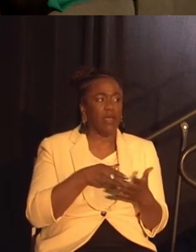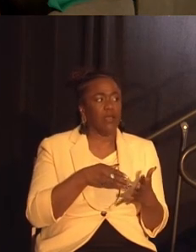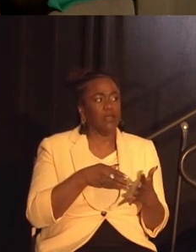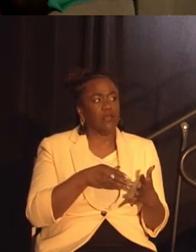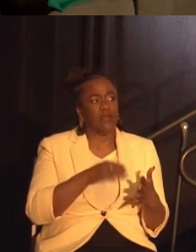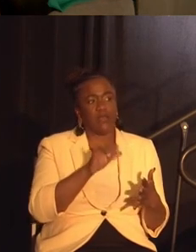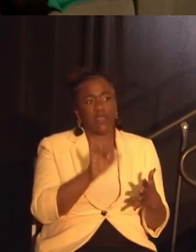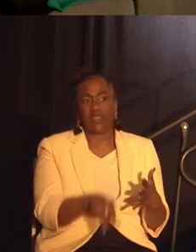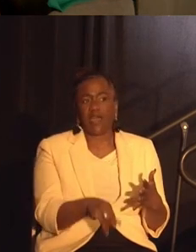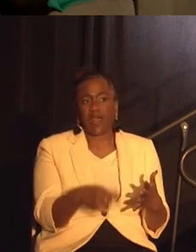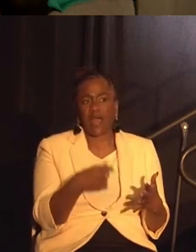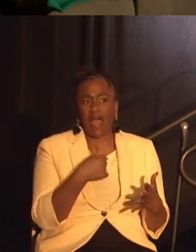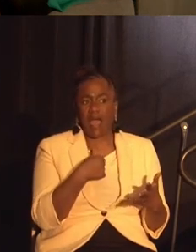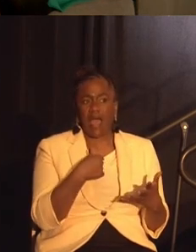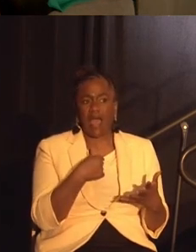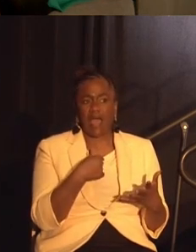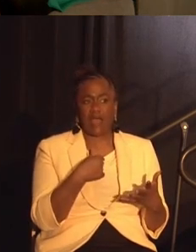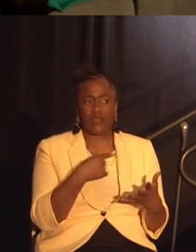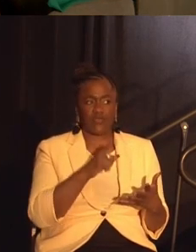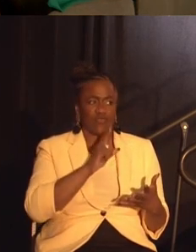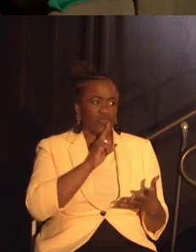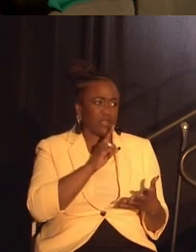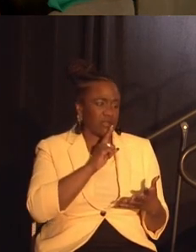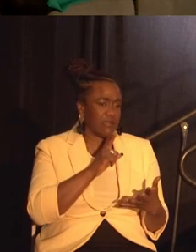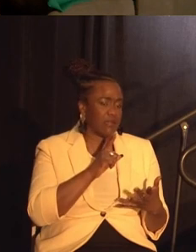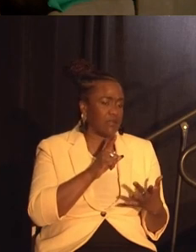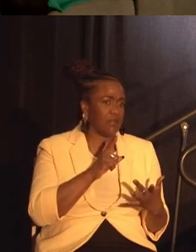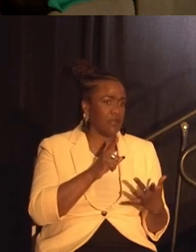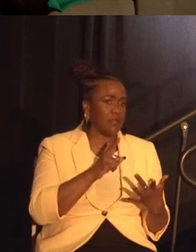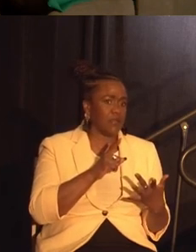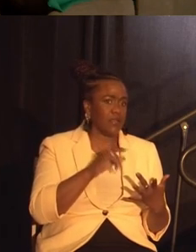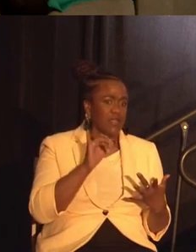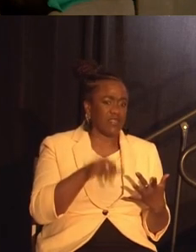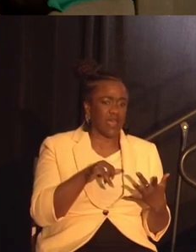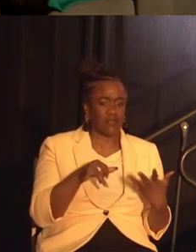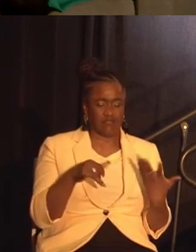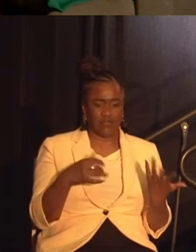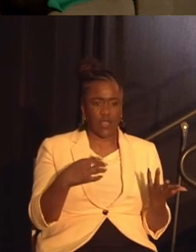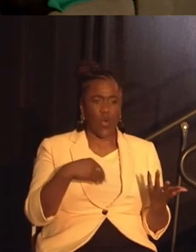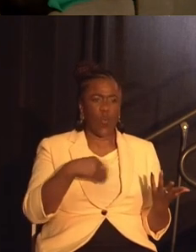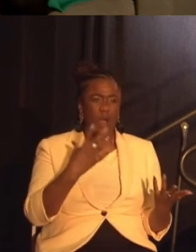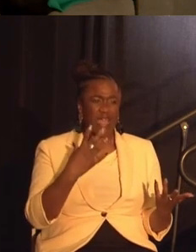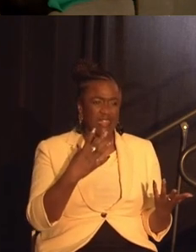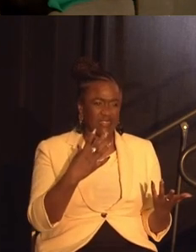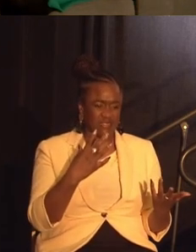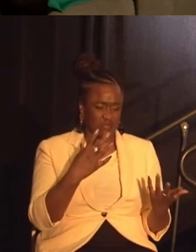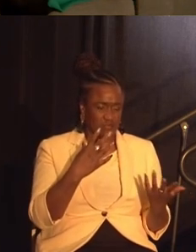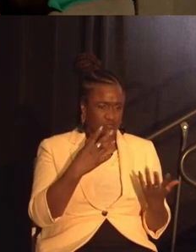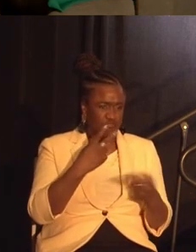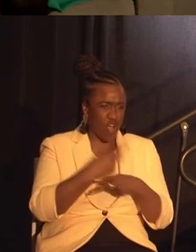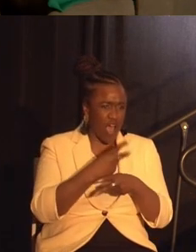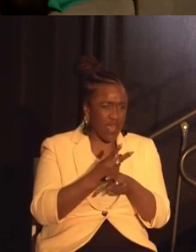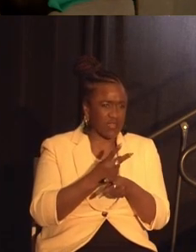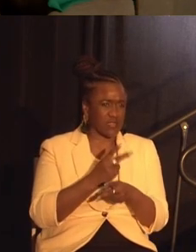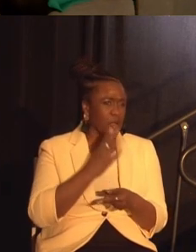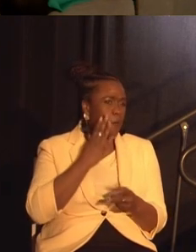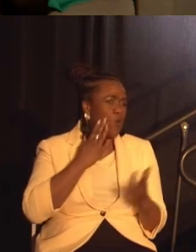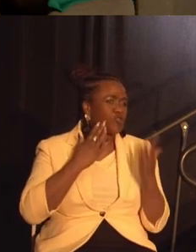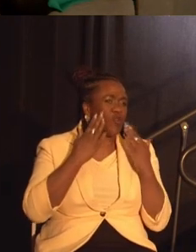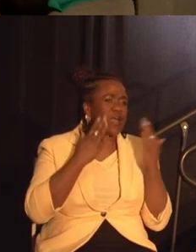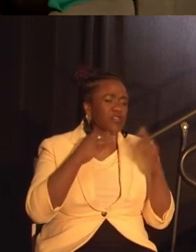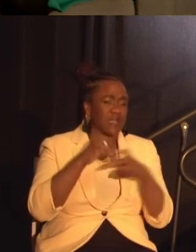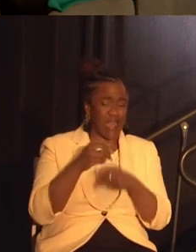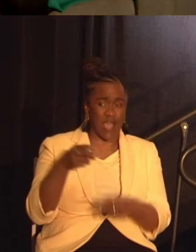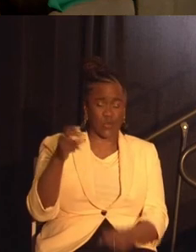that I wore like used whitening products, like, you know, like moisturizer when I was like in high